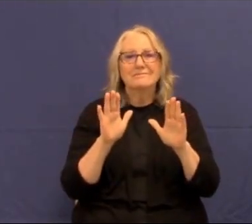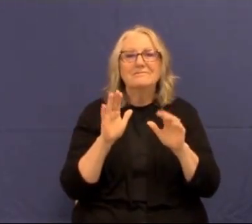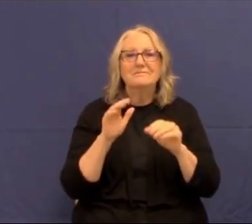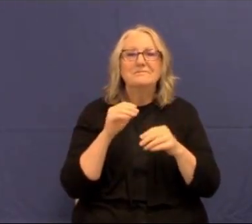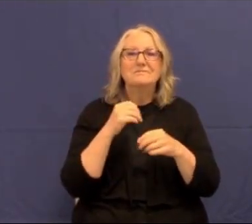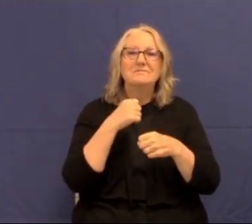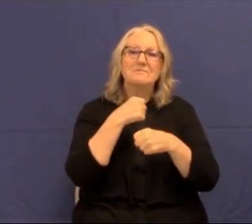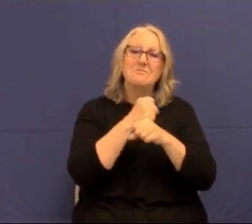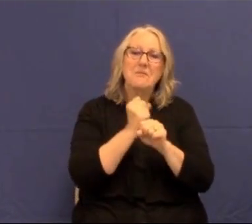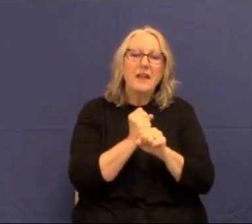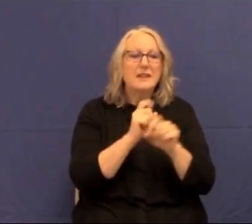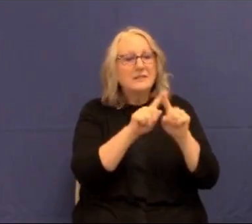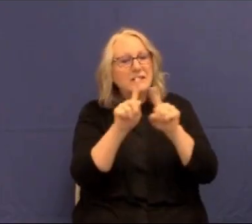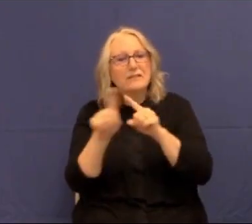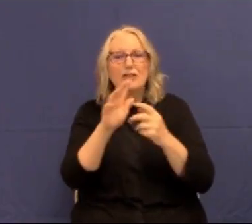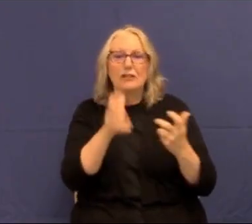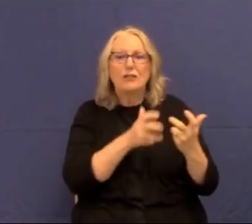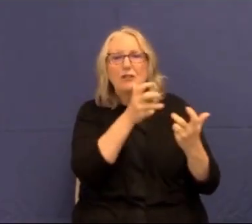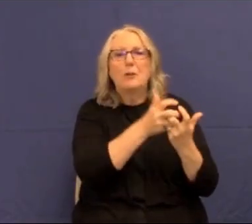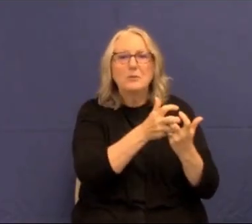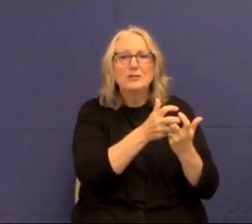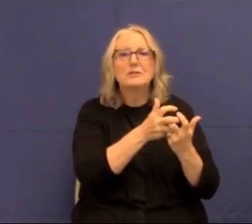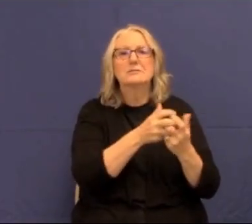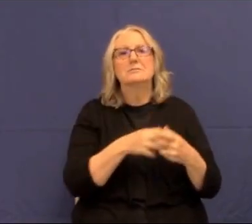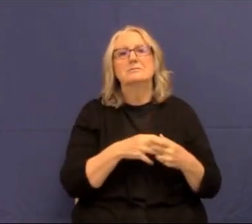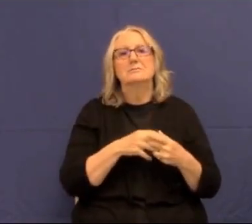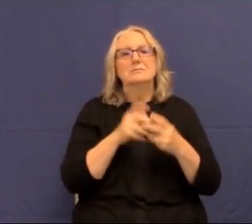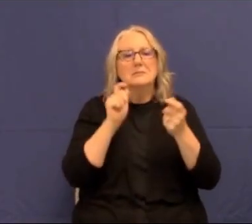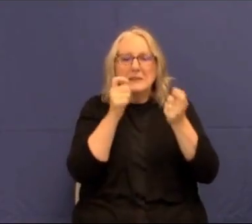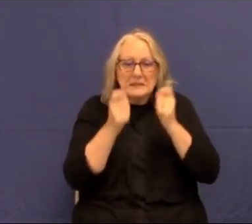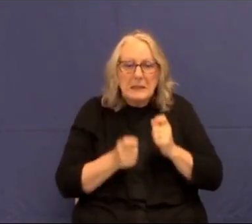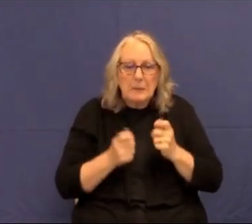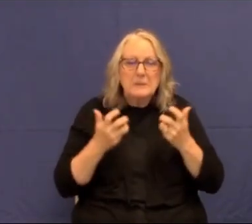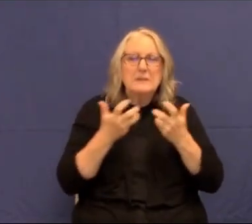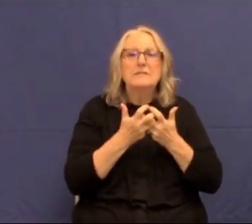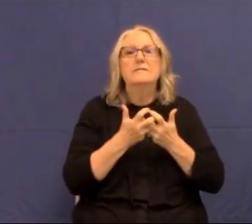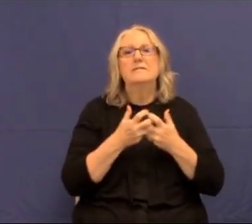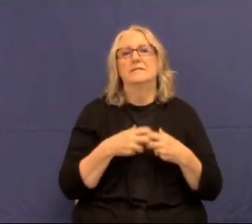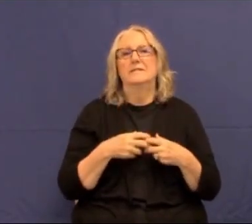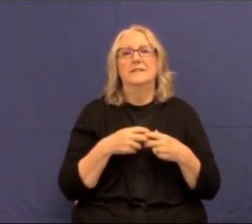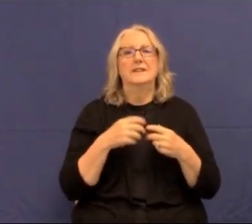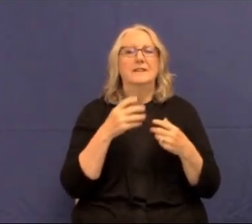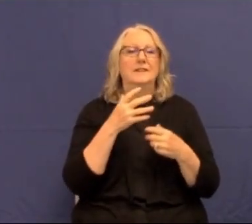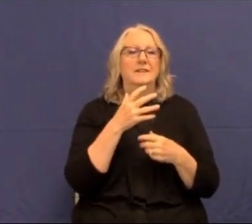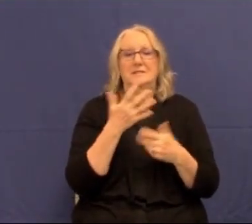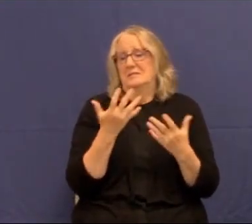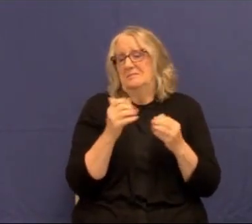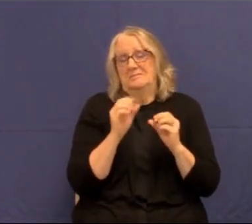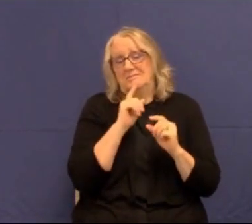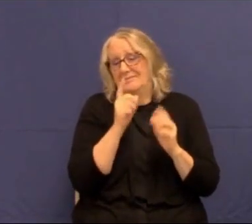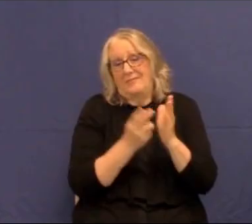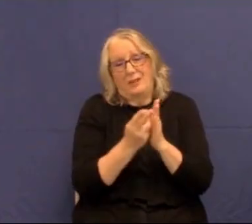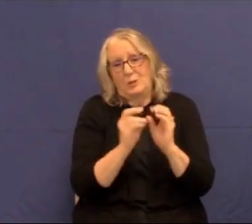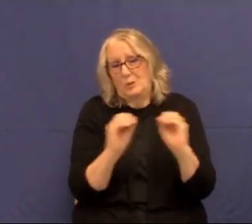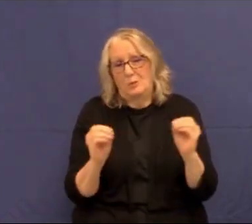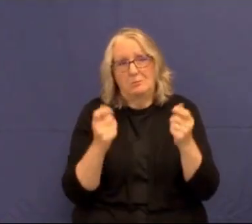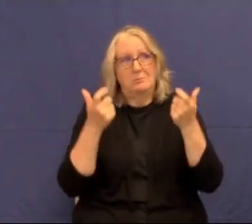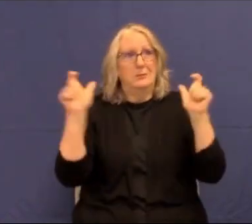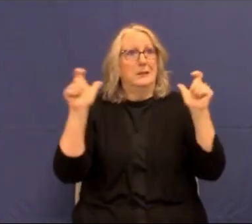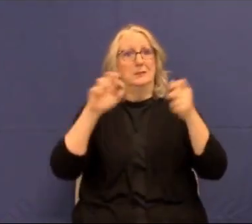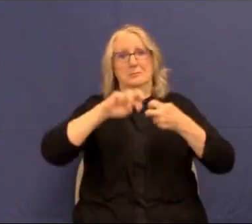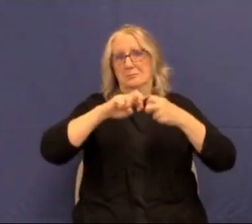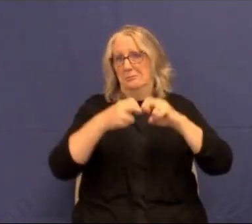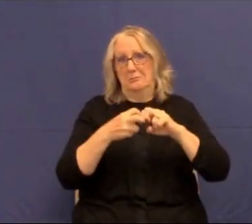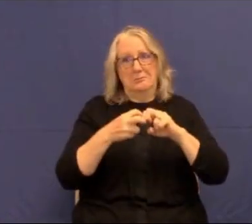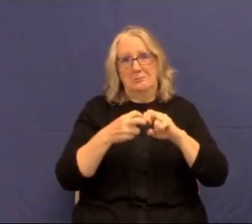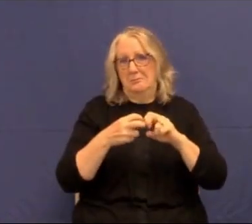great with making those accommodations and being adaptive and that type of thing. And I have honestly